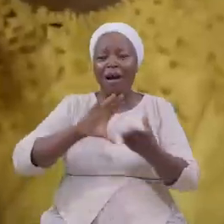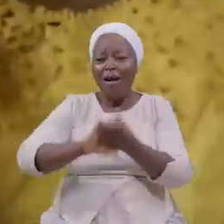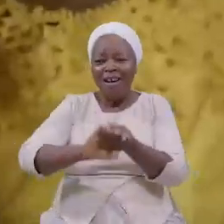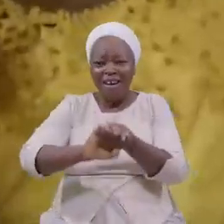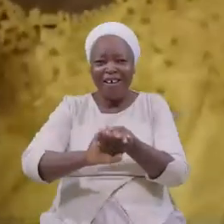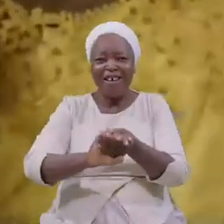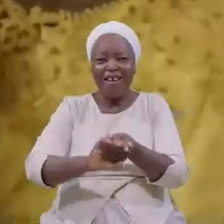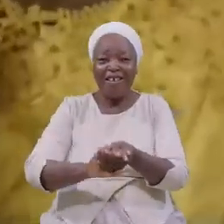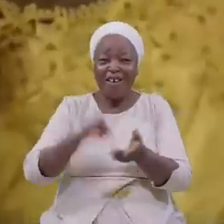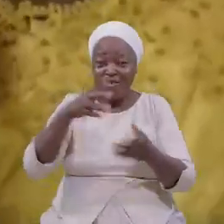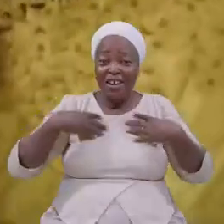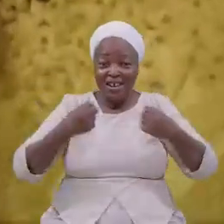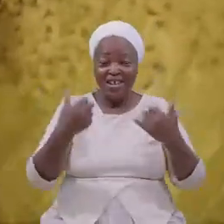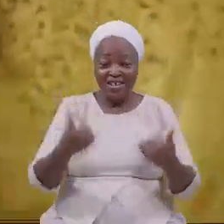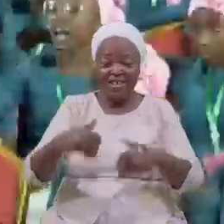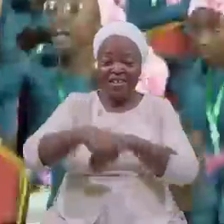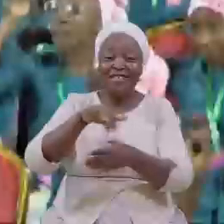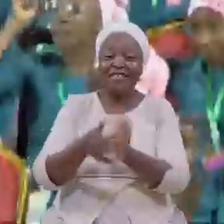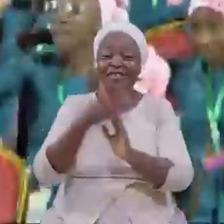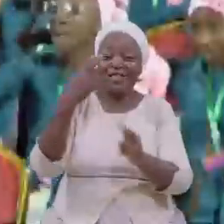Congratulations, you are healed tonight.